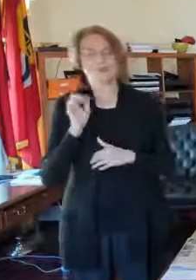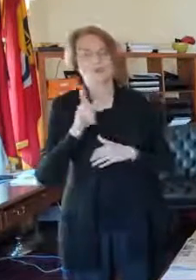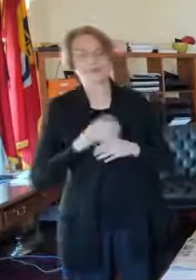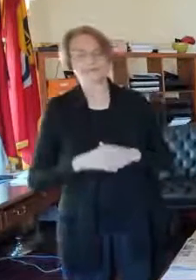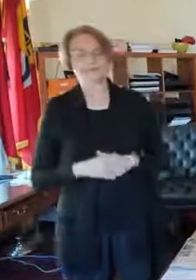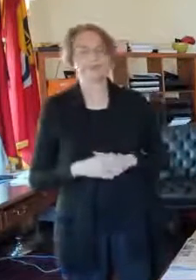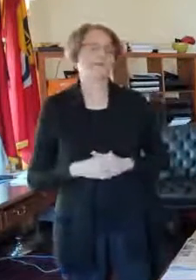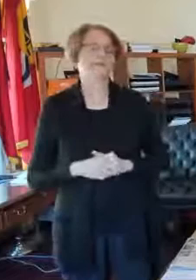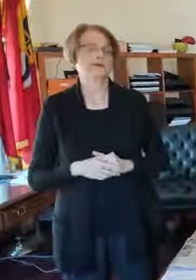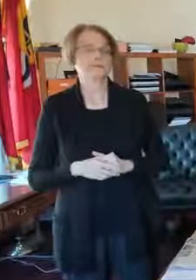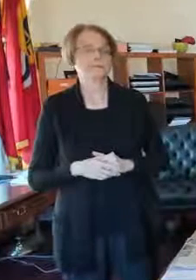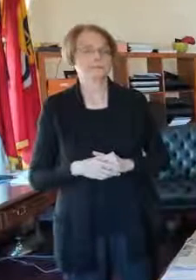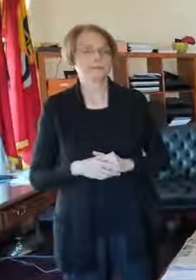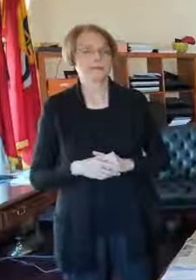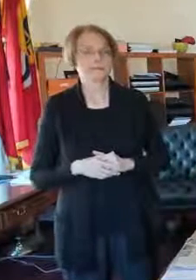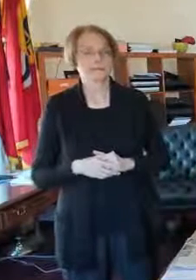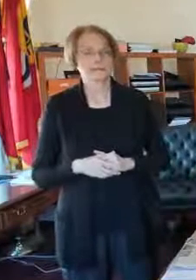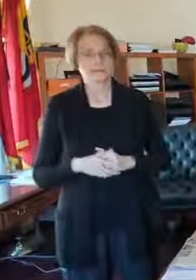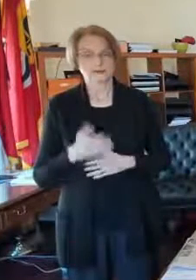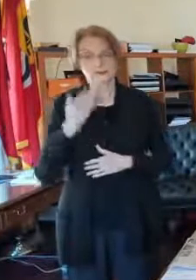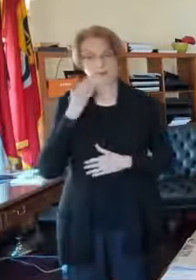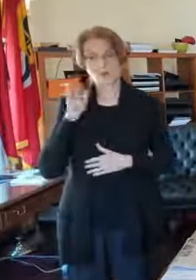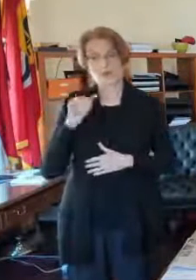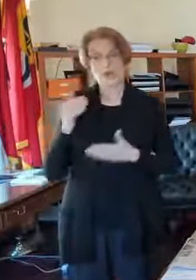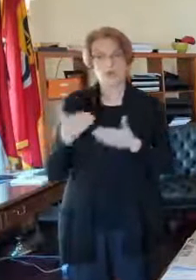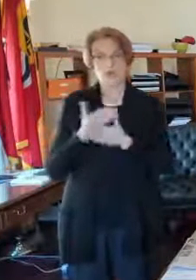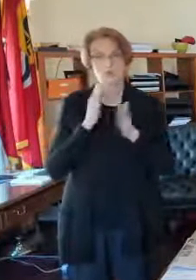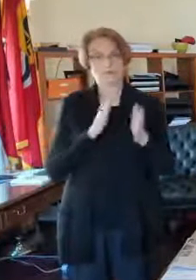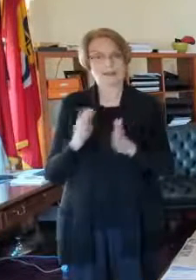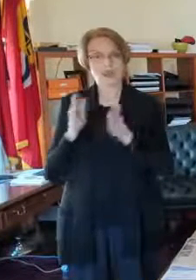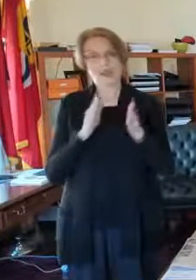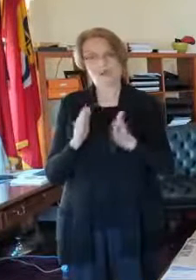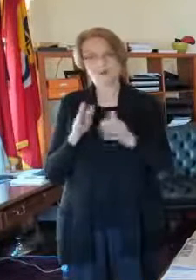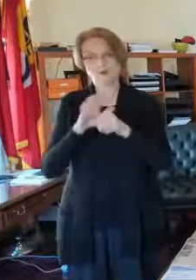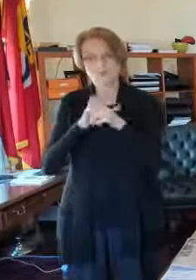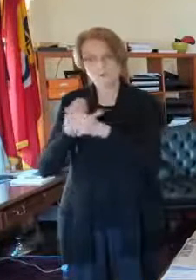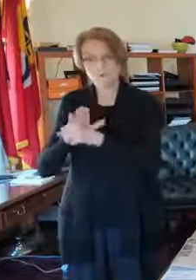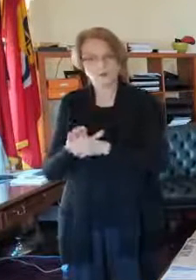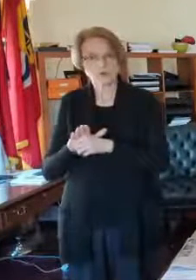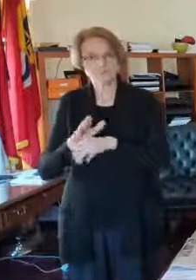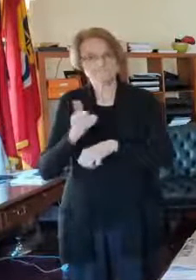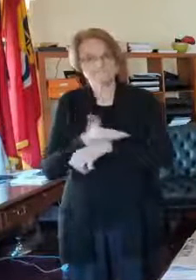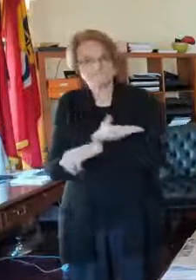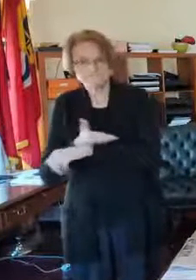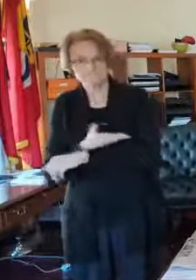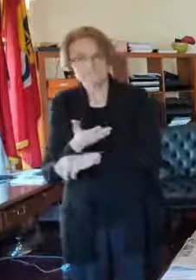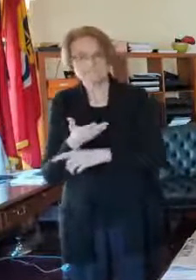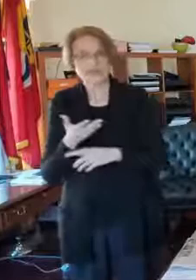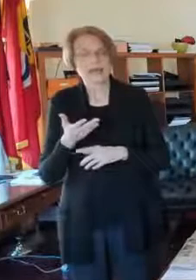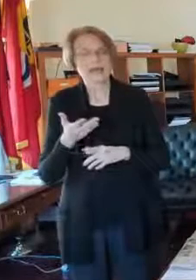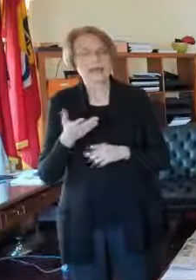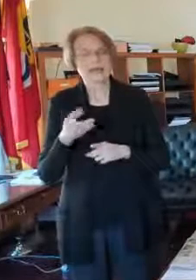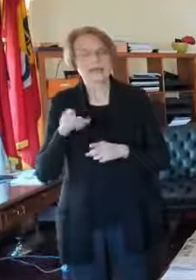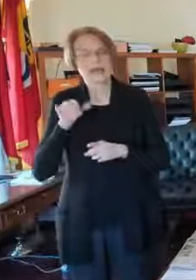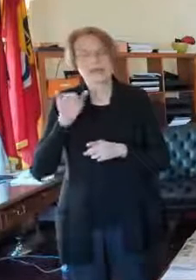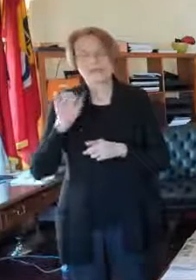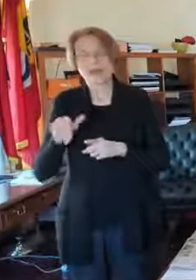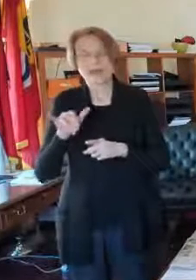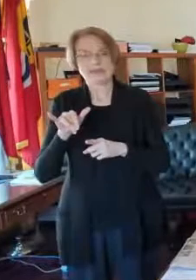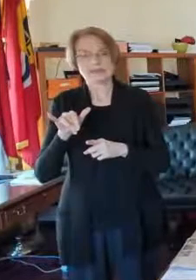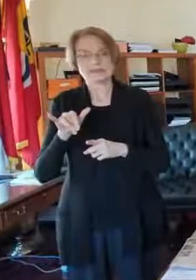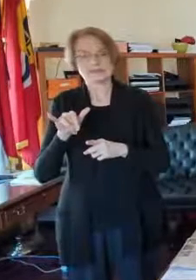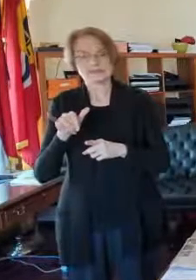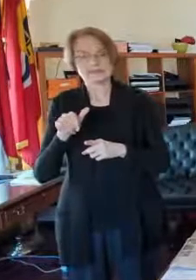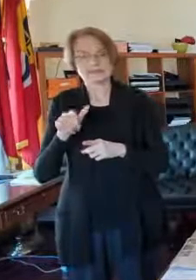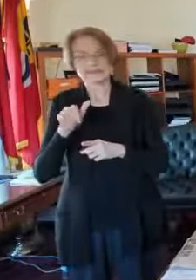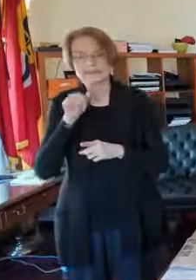So, the implementation, this hasn't been completely